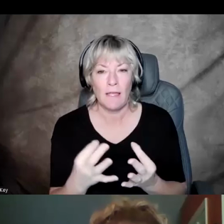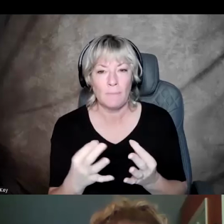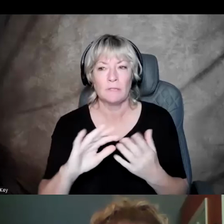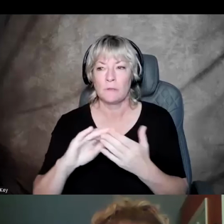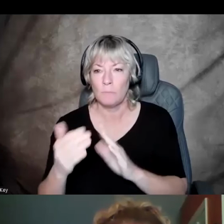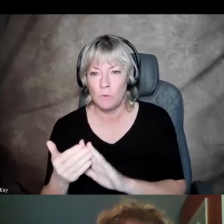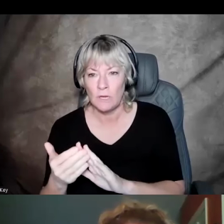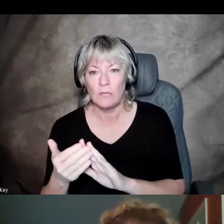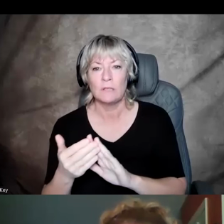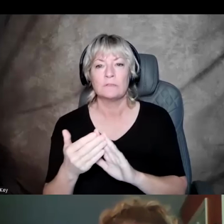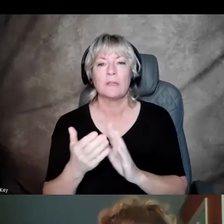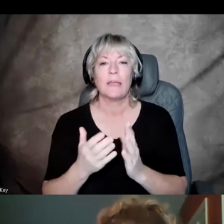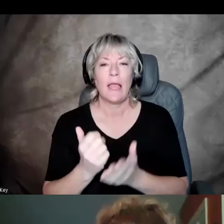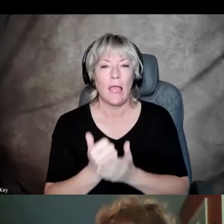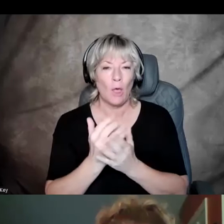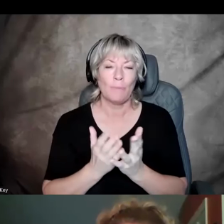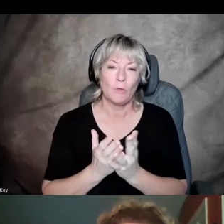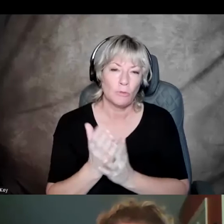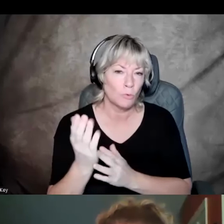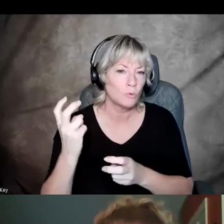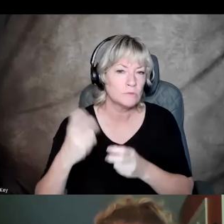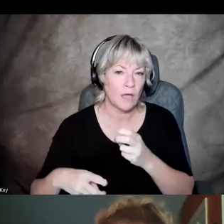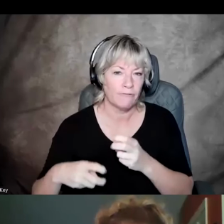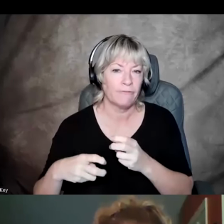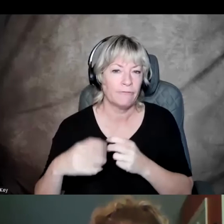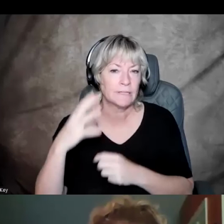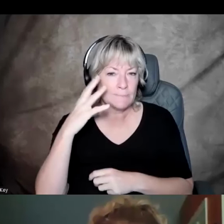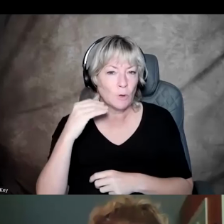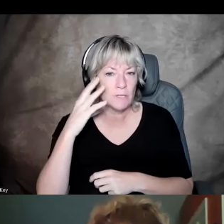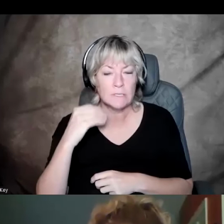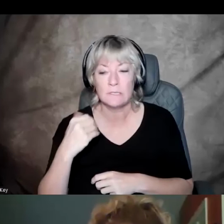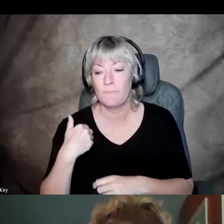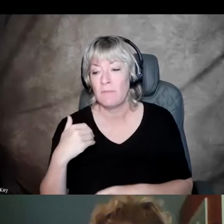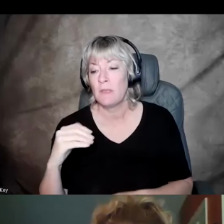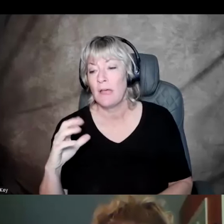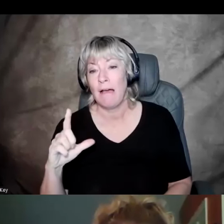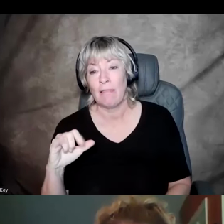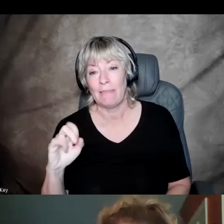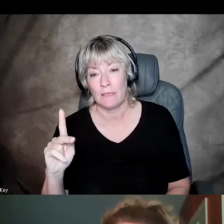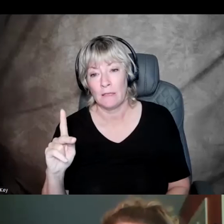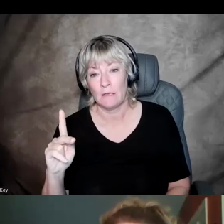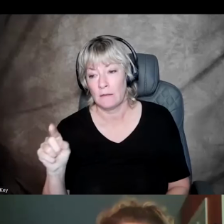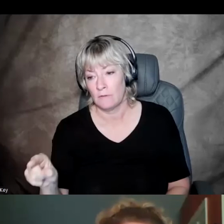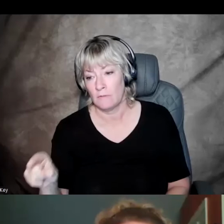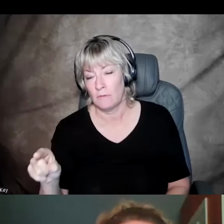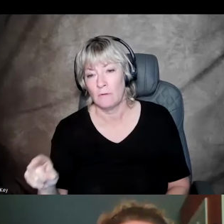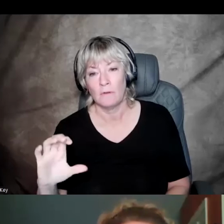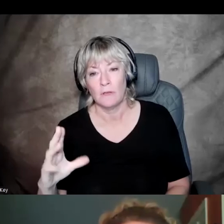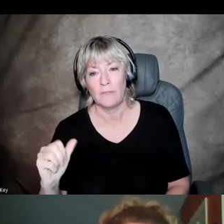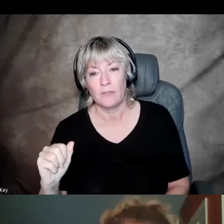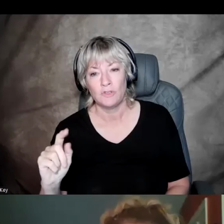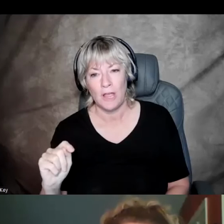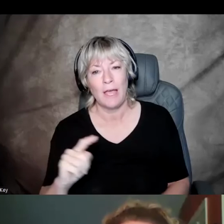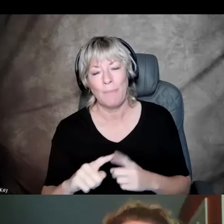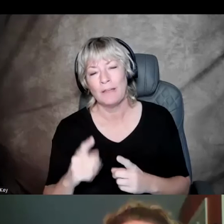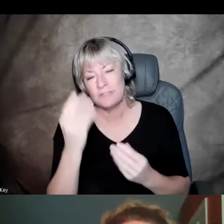communities get through these difficult times. So there's a link in the chat that has that, but just wanted you to be